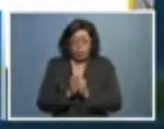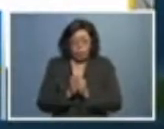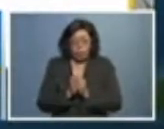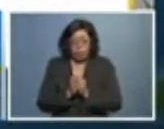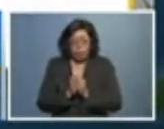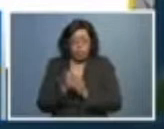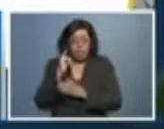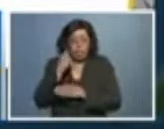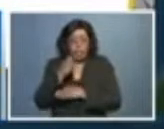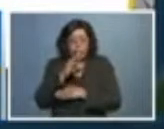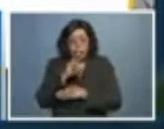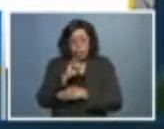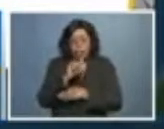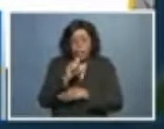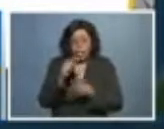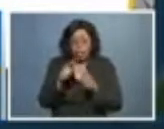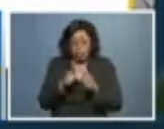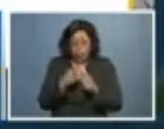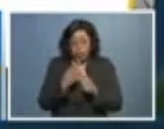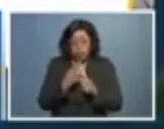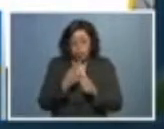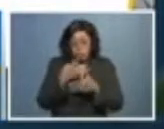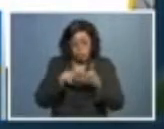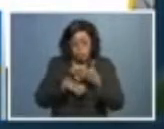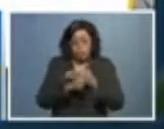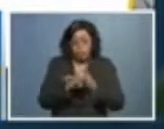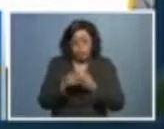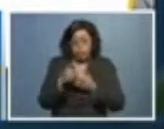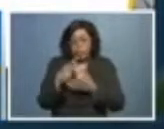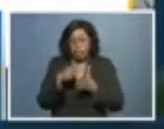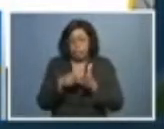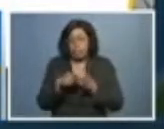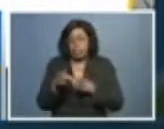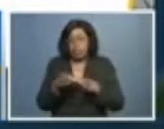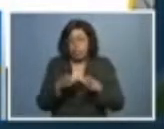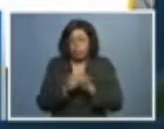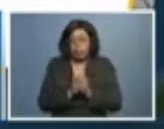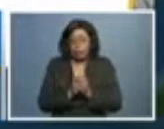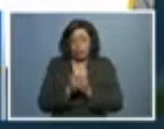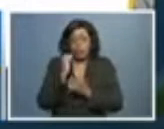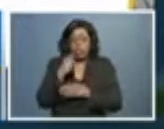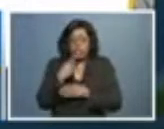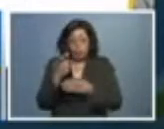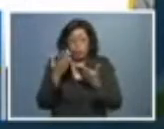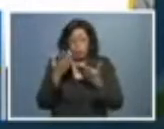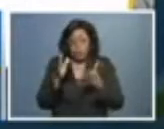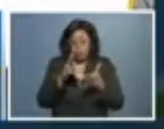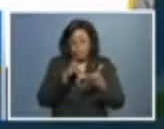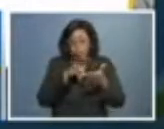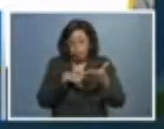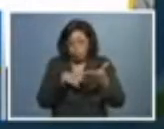Jennings says the MIA is the first step to entering the convention. We have completed the draft of the Minamata